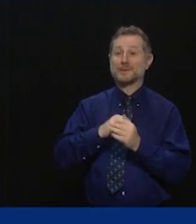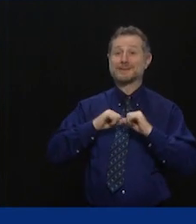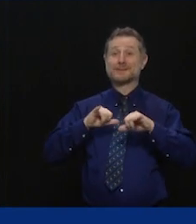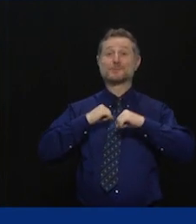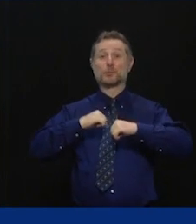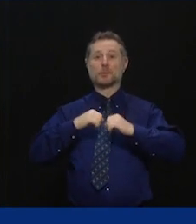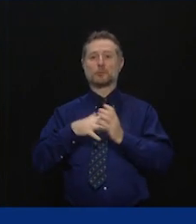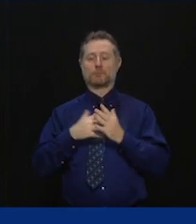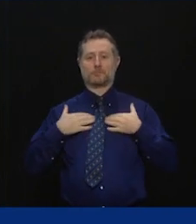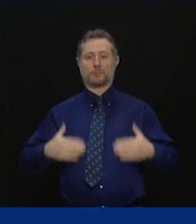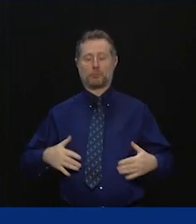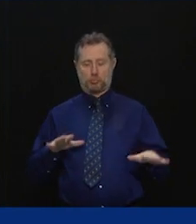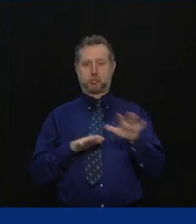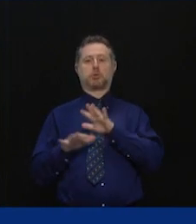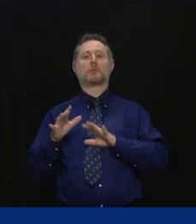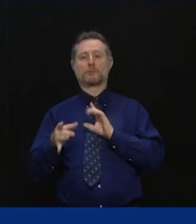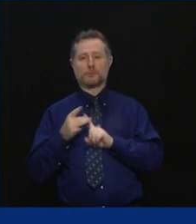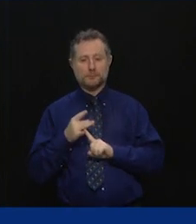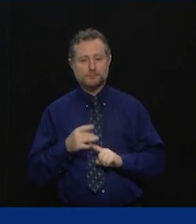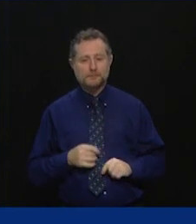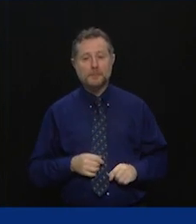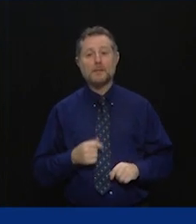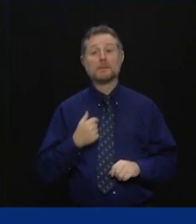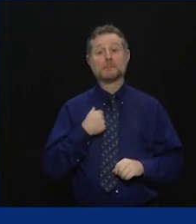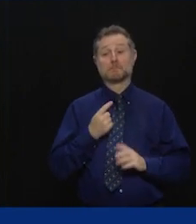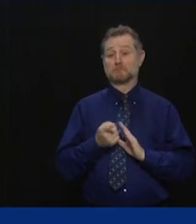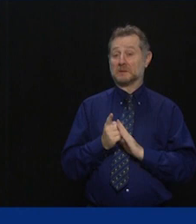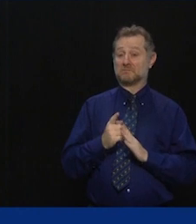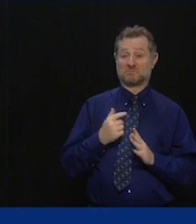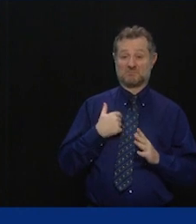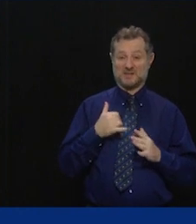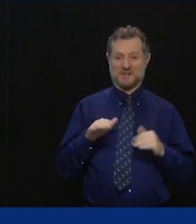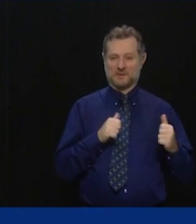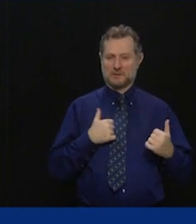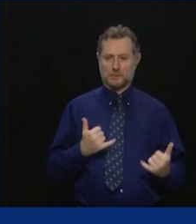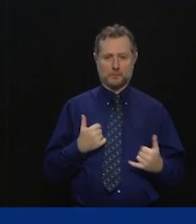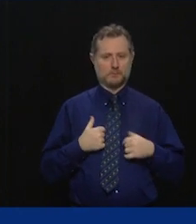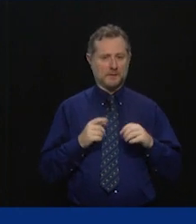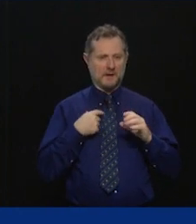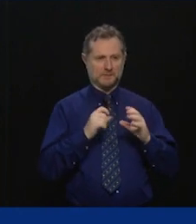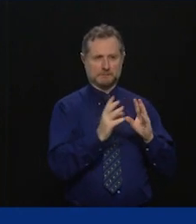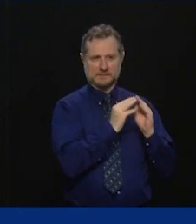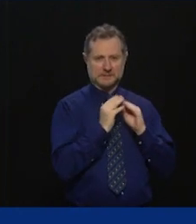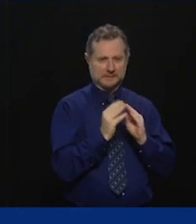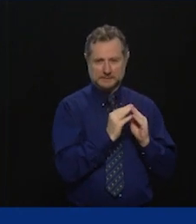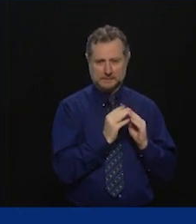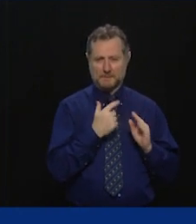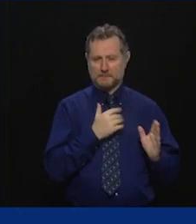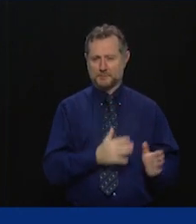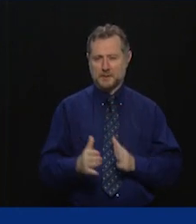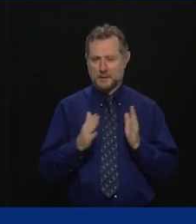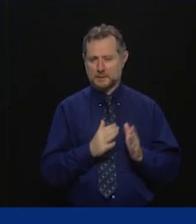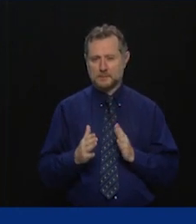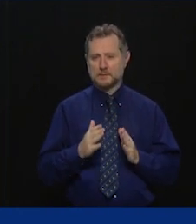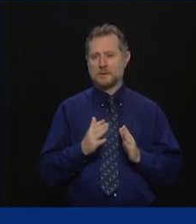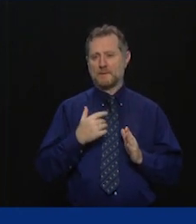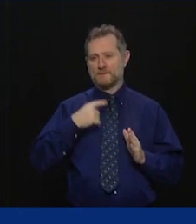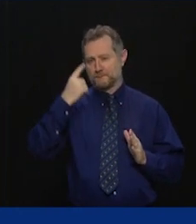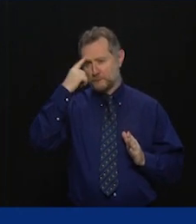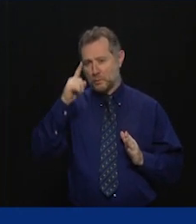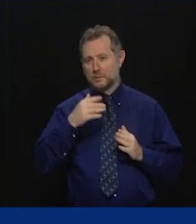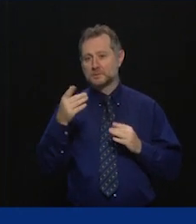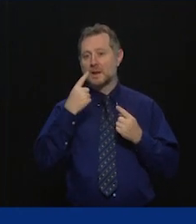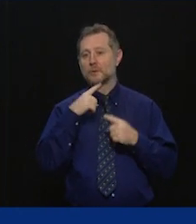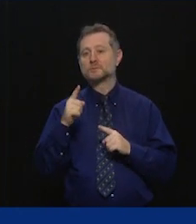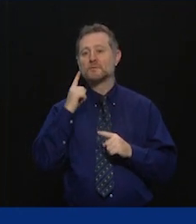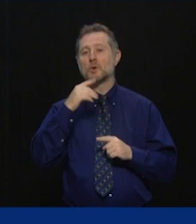are literally working the second I walk out of here, getting back to our effort to make some announcements to make sure that we do the best we can for Monday. It's